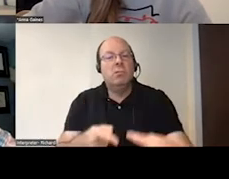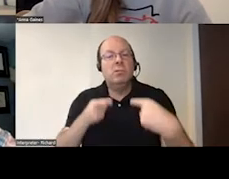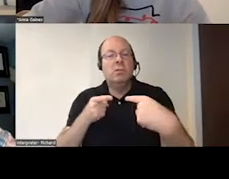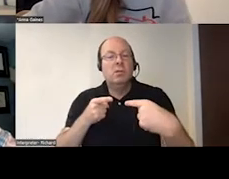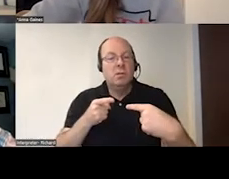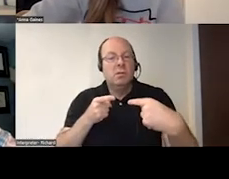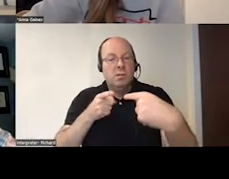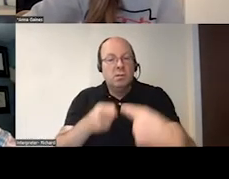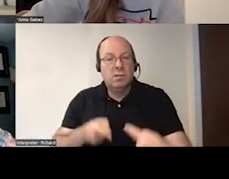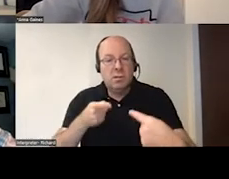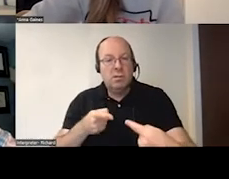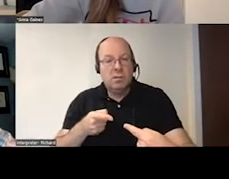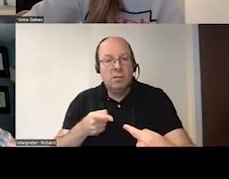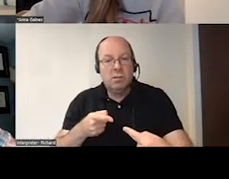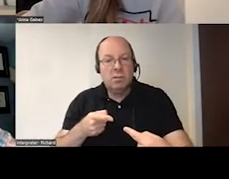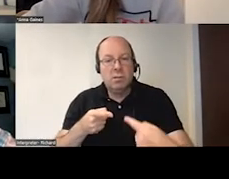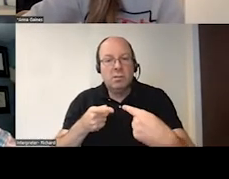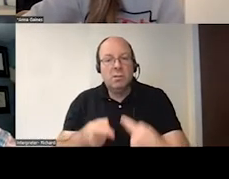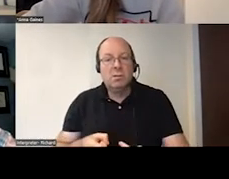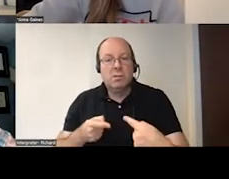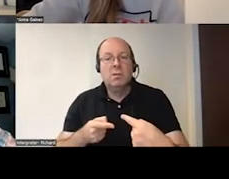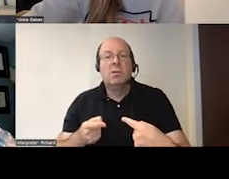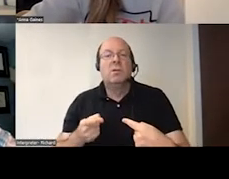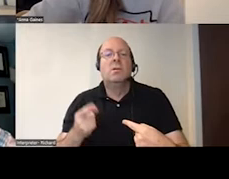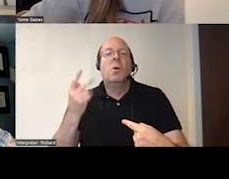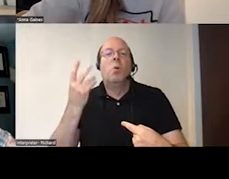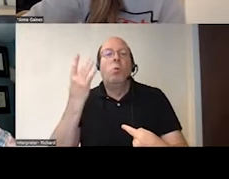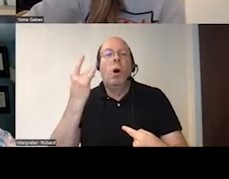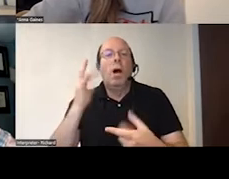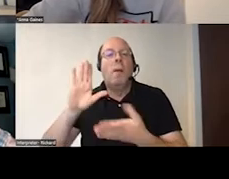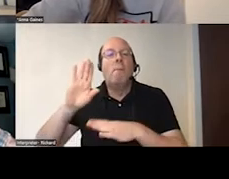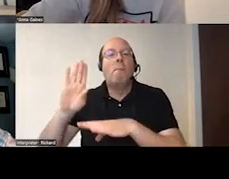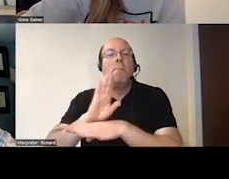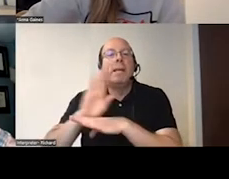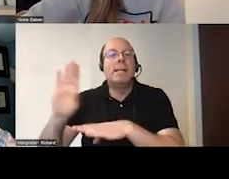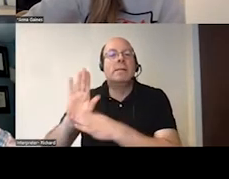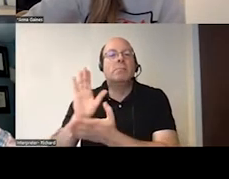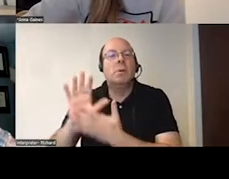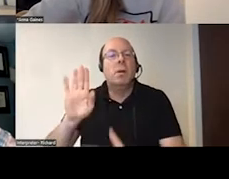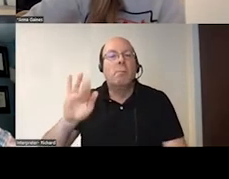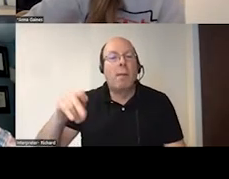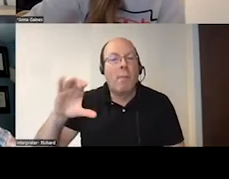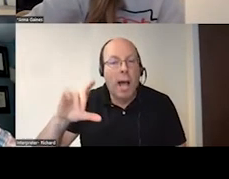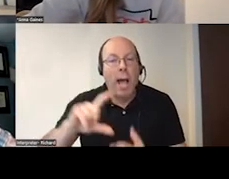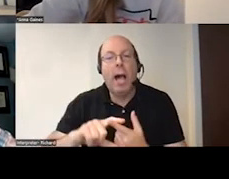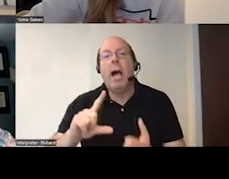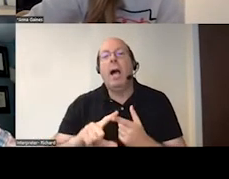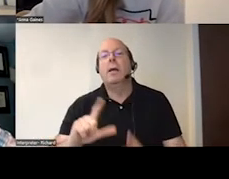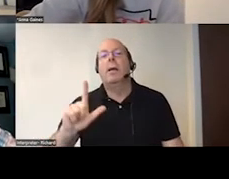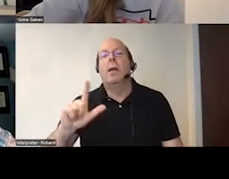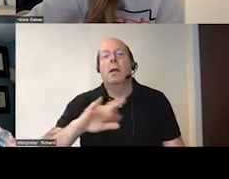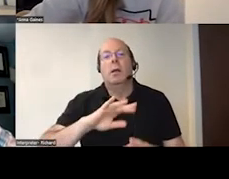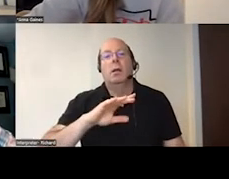really come from being systemically excluded business owners. And that includes BIPOC business owners, LGBTQ